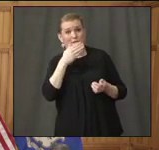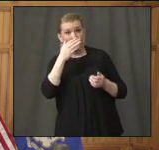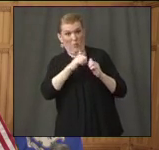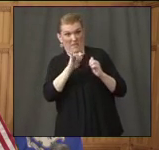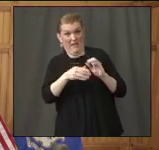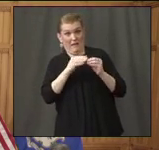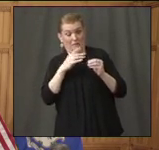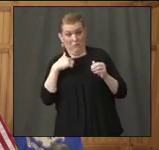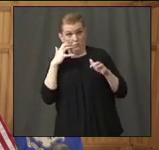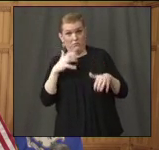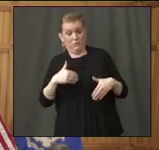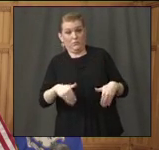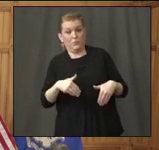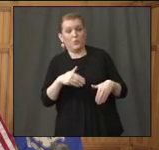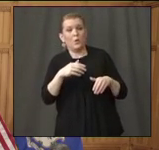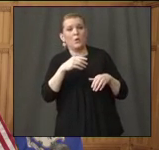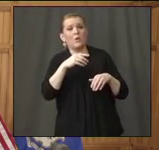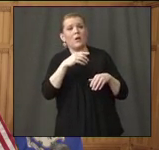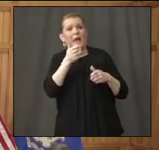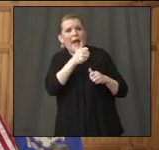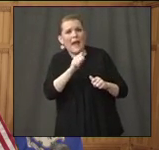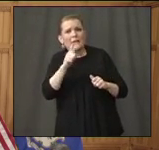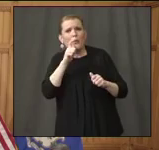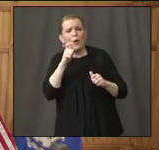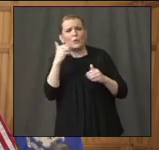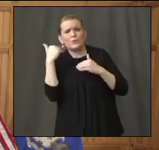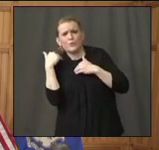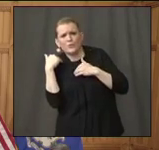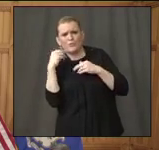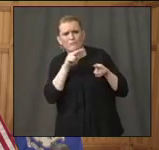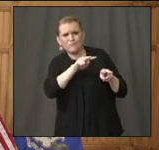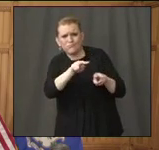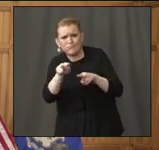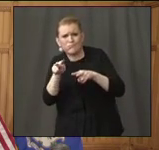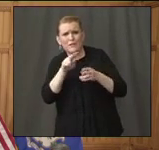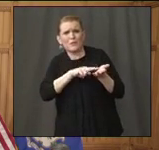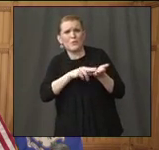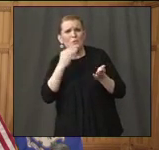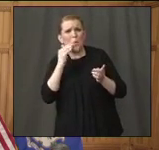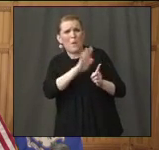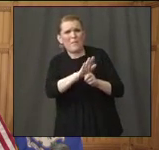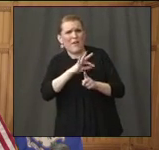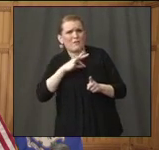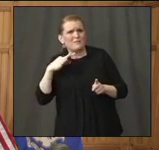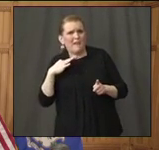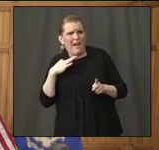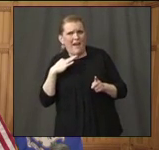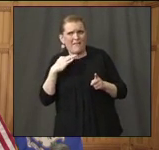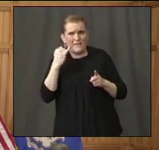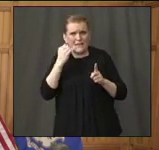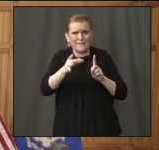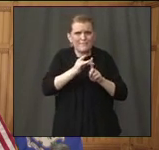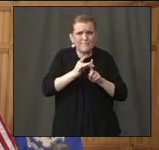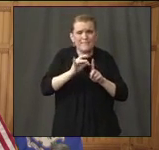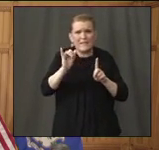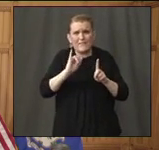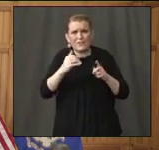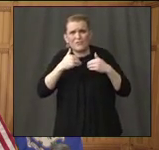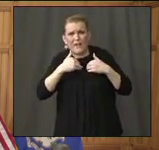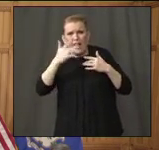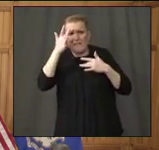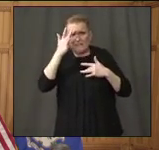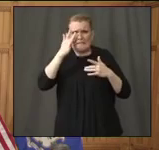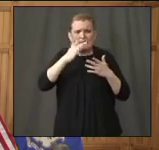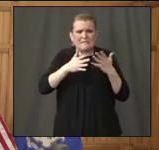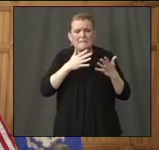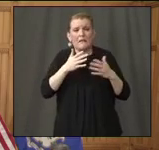used to get at least aggregate daily nursing home data in the daily updates, which I know we